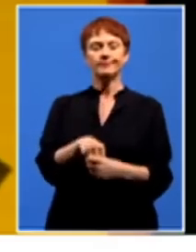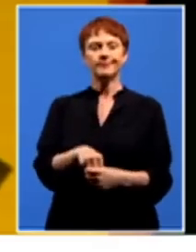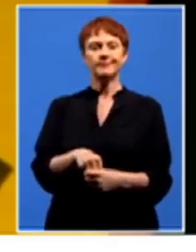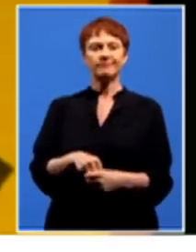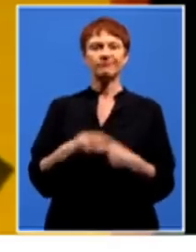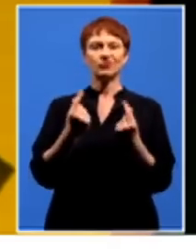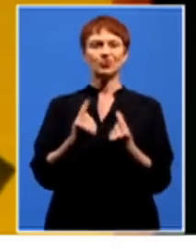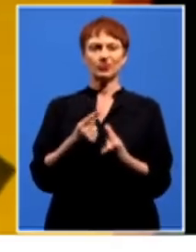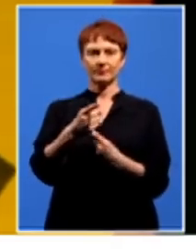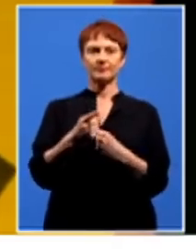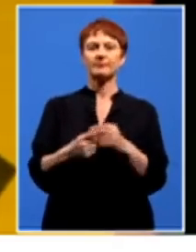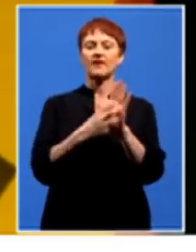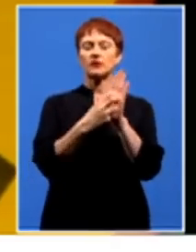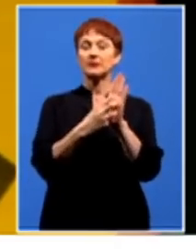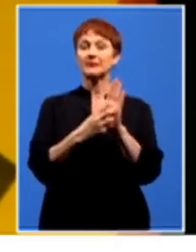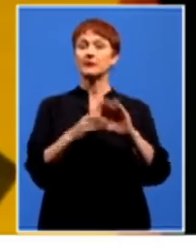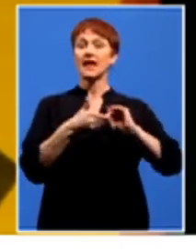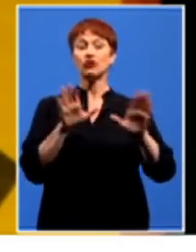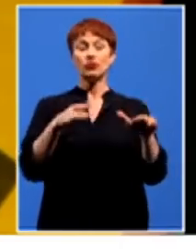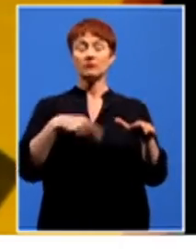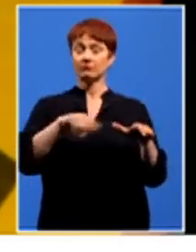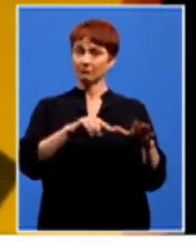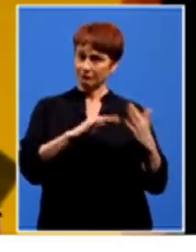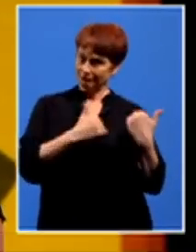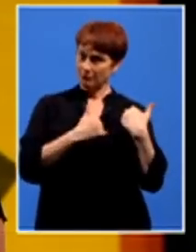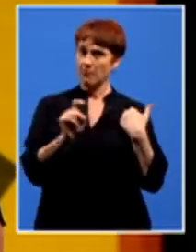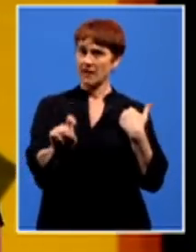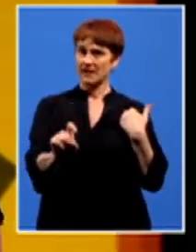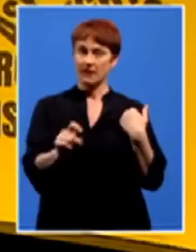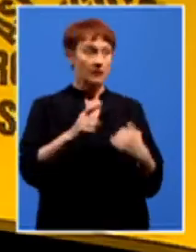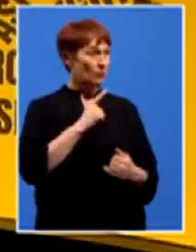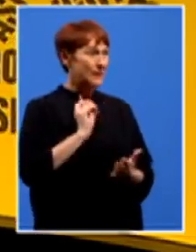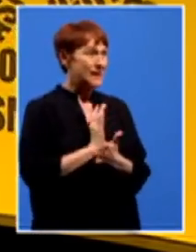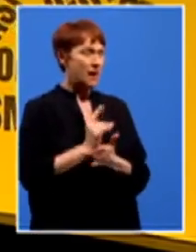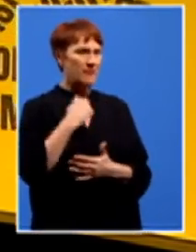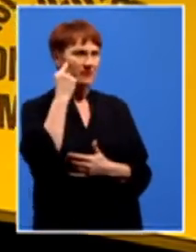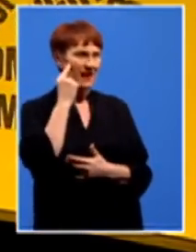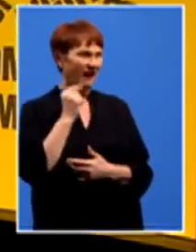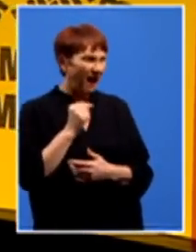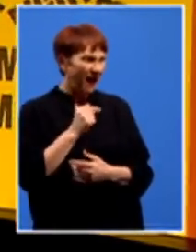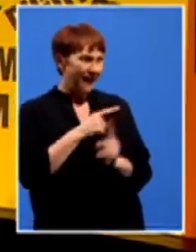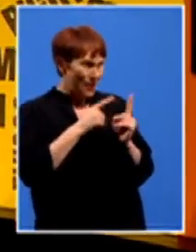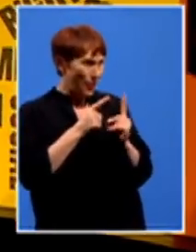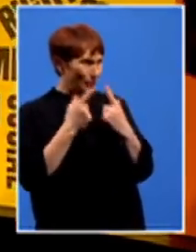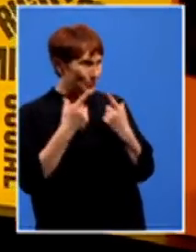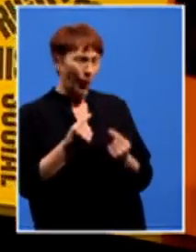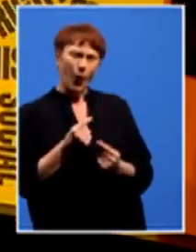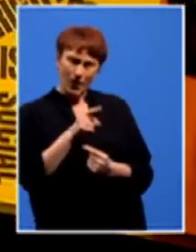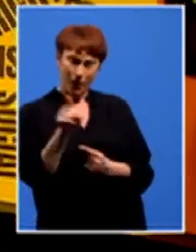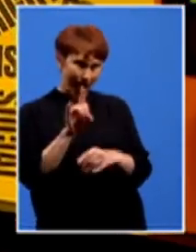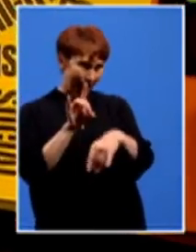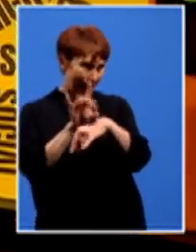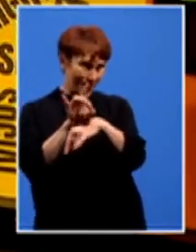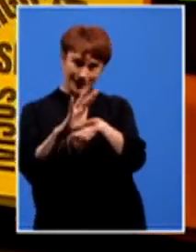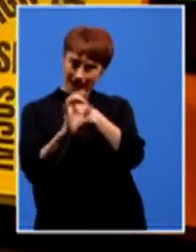ad agencies have a responsibility. Because quite often you think, did you guys get any advice about who this was thing? in that room? Yeah. It's the same